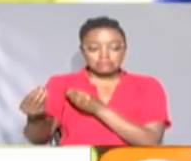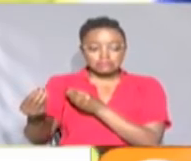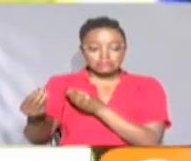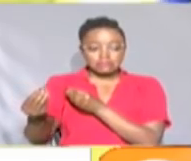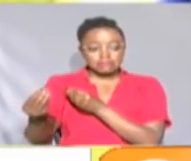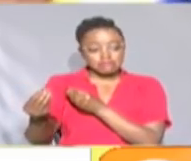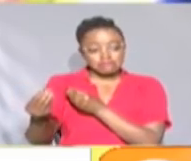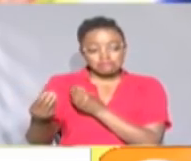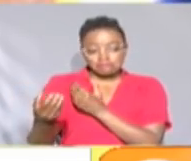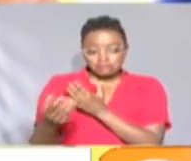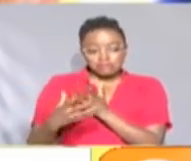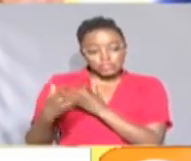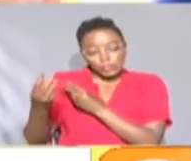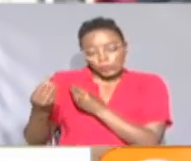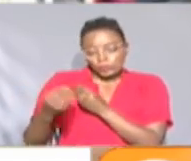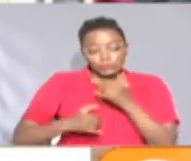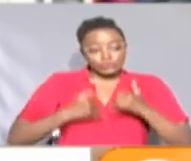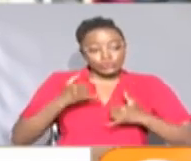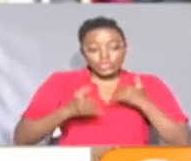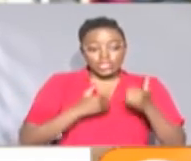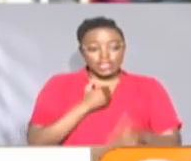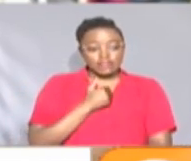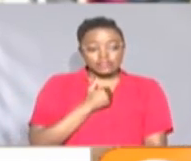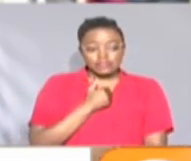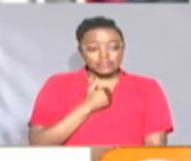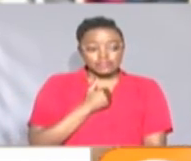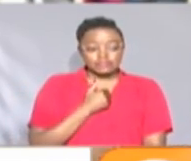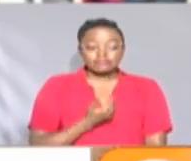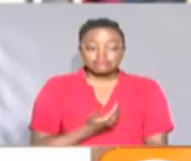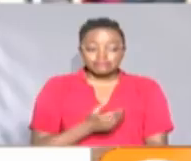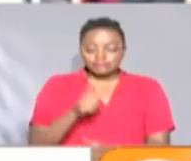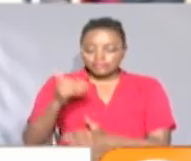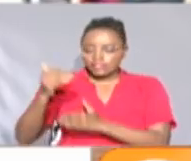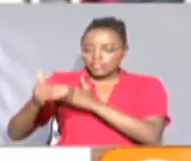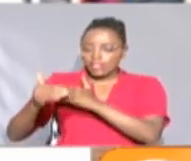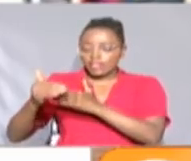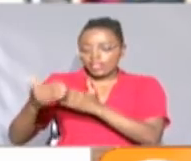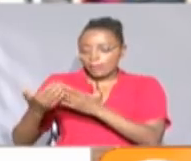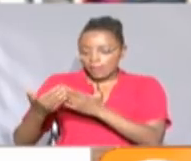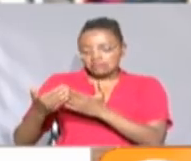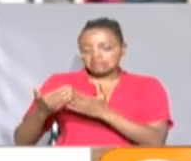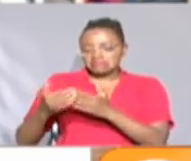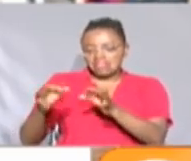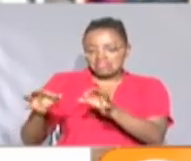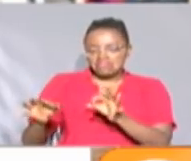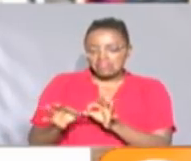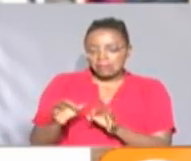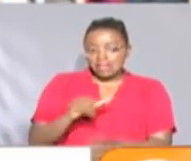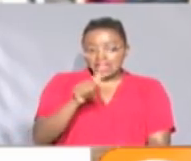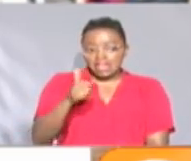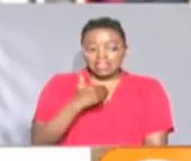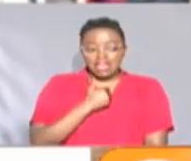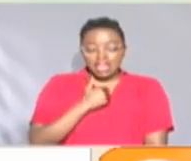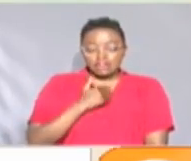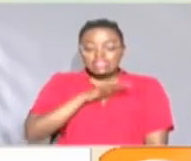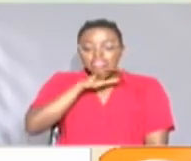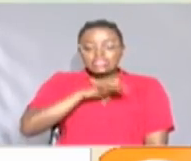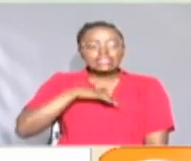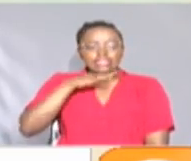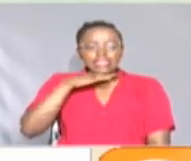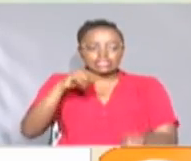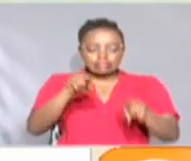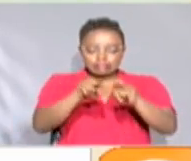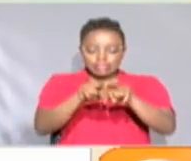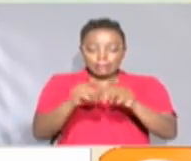sikukuwa, alienda tu kwa furaha. At the nearby home, another family is at loss. Their son died in the